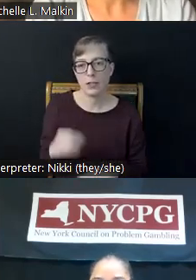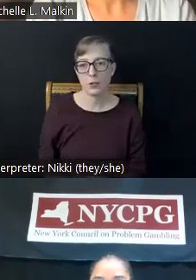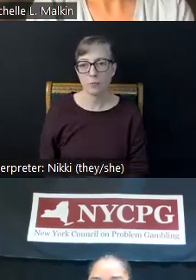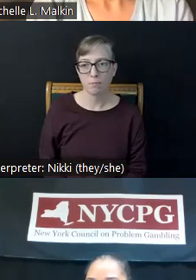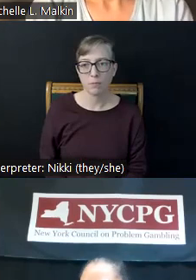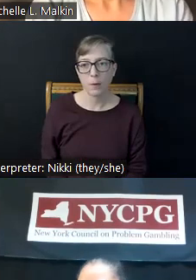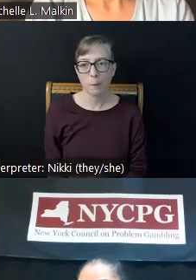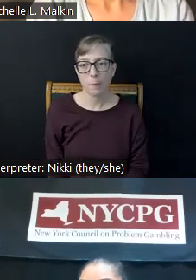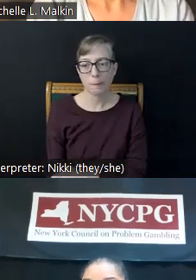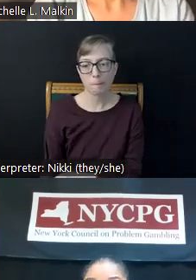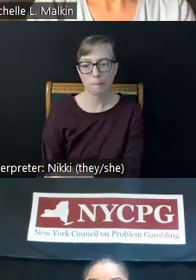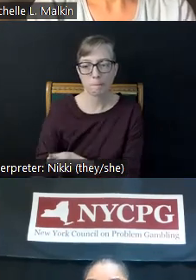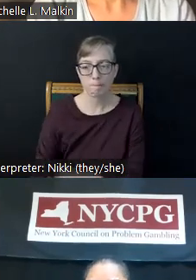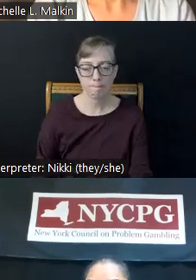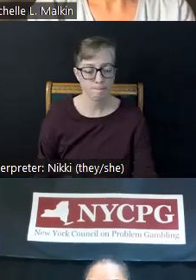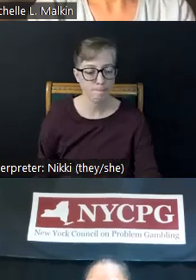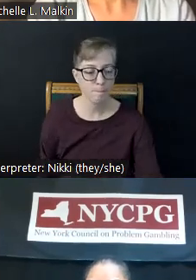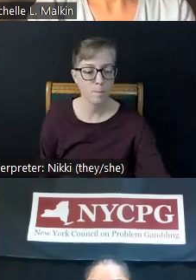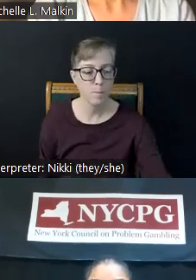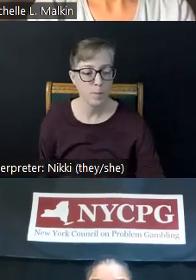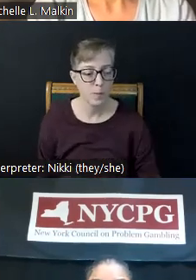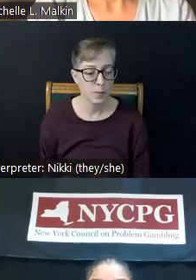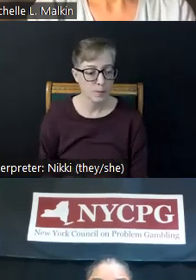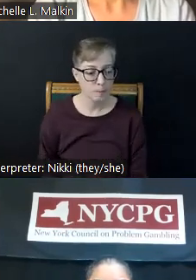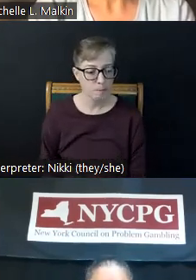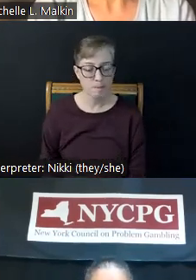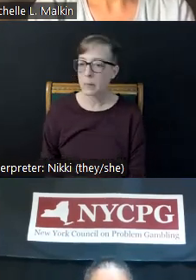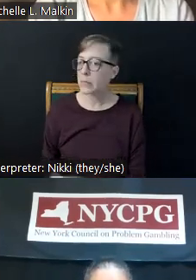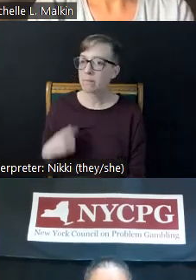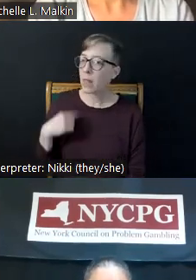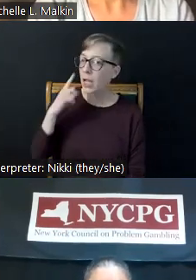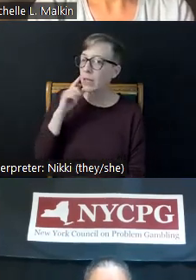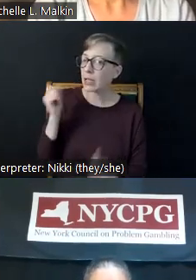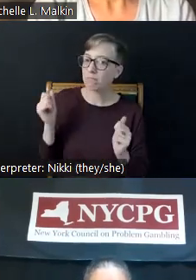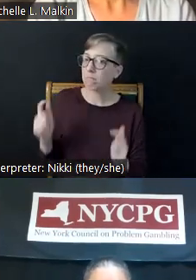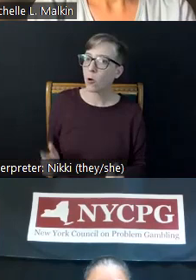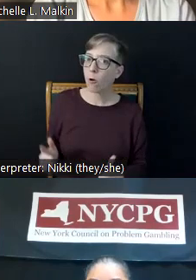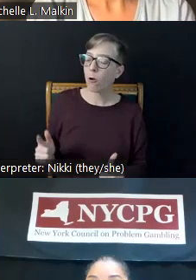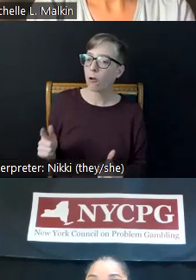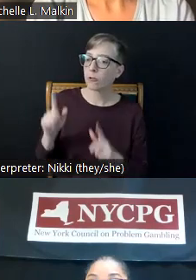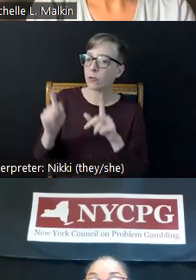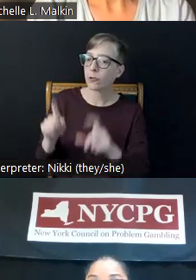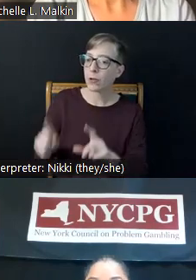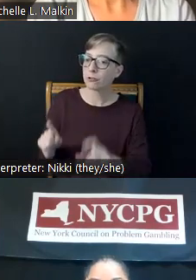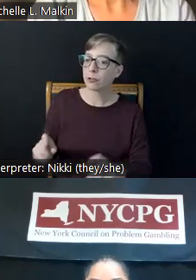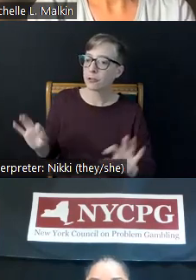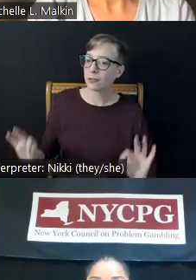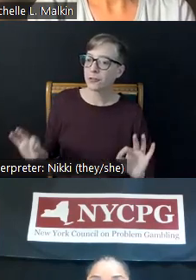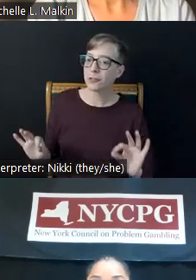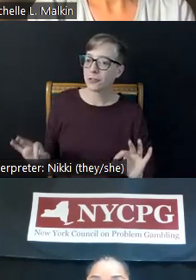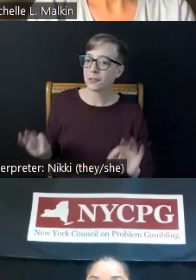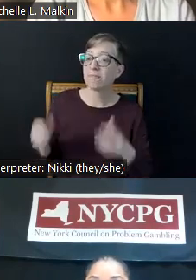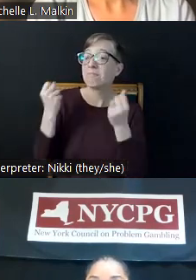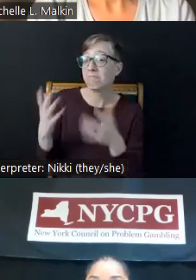it. I'm looking through the chat. I think I covered all of the questions that have been asked. Awesome. A lot of